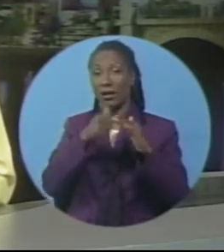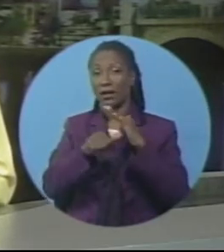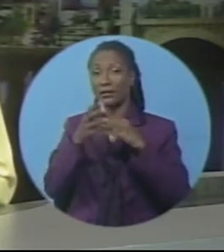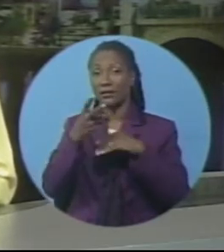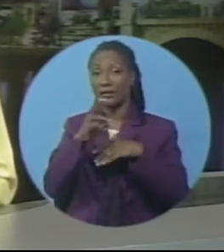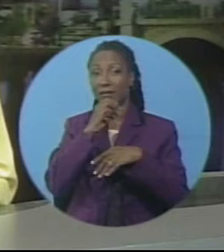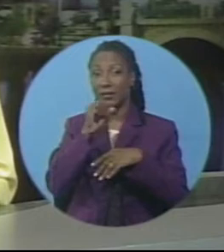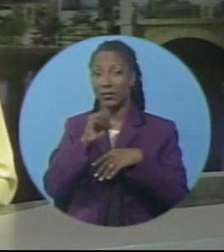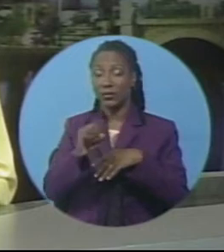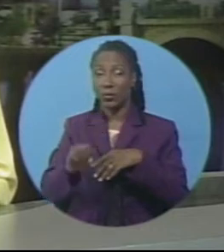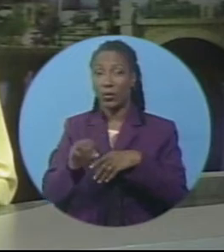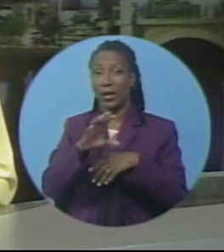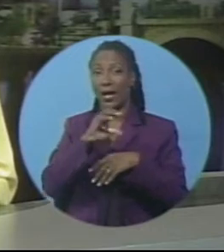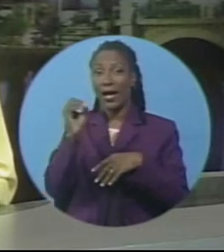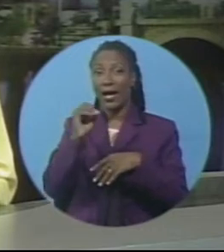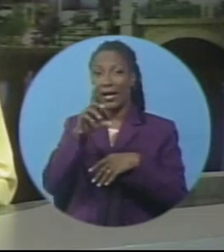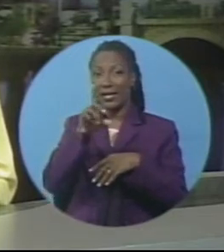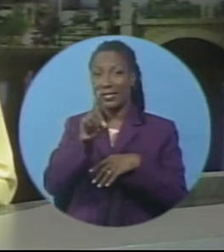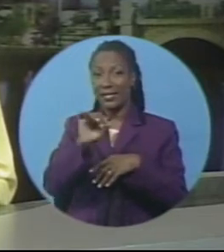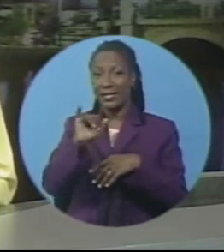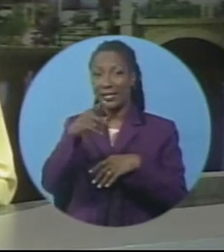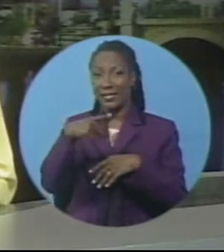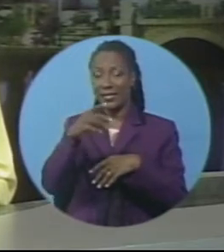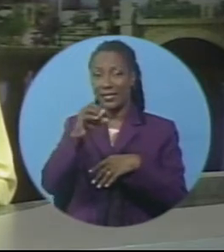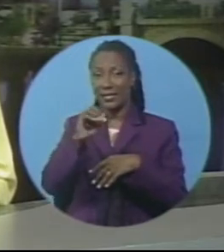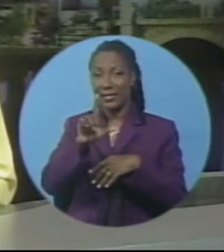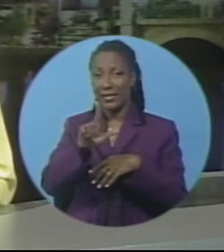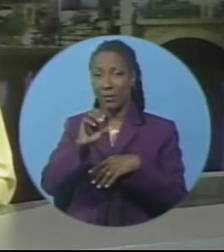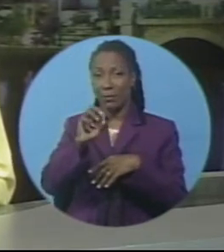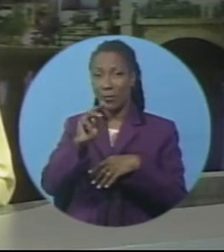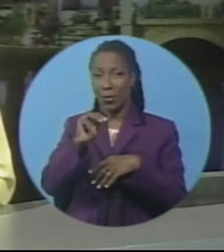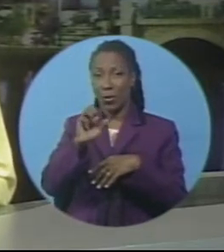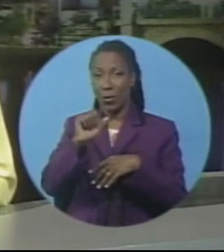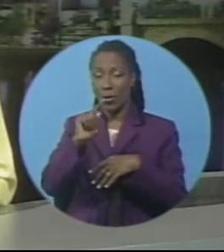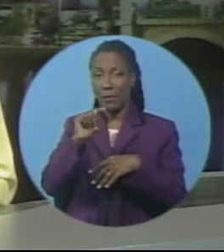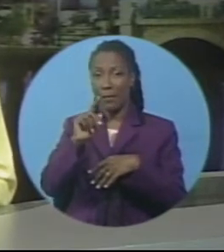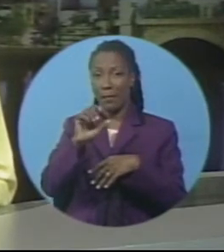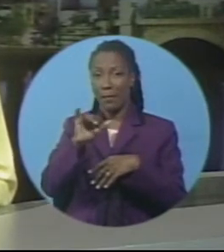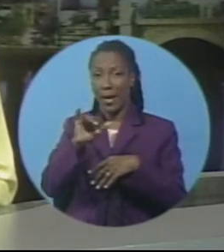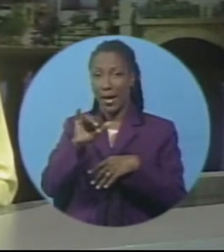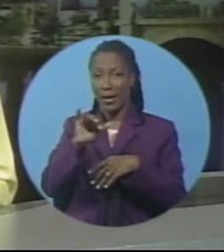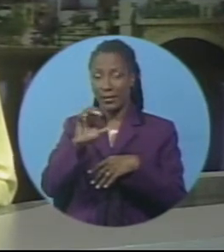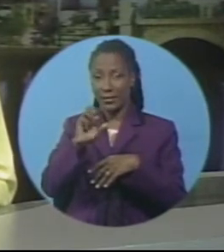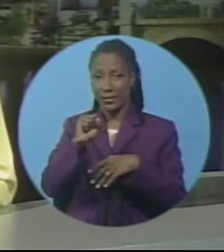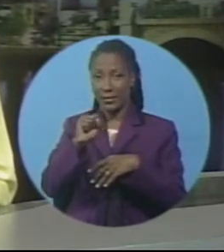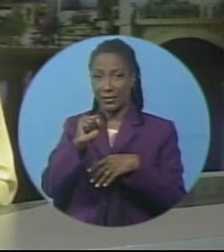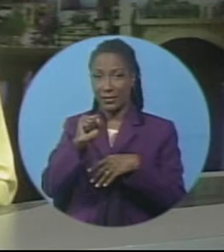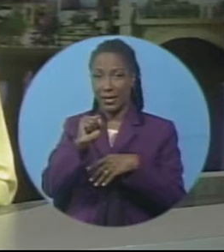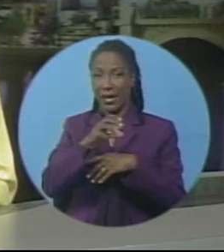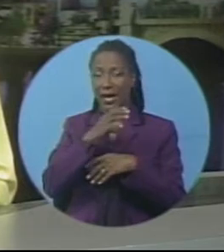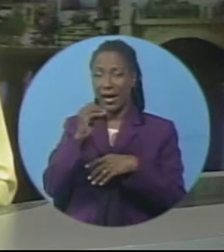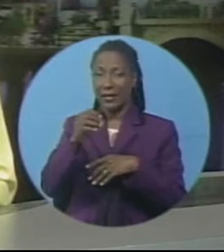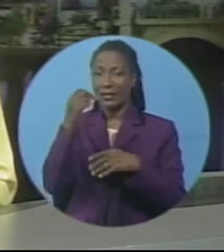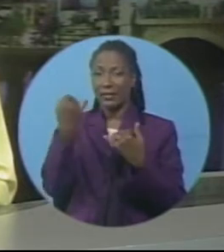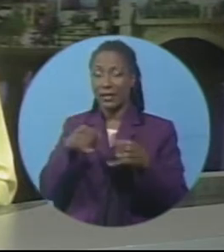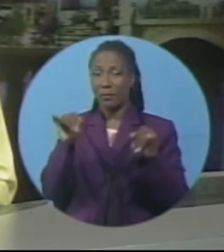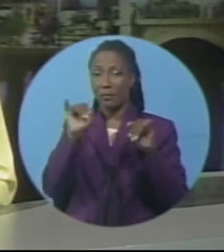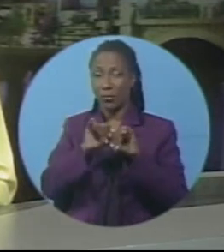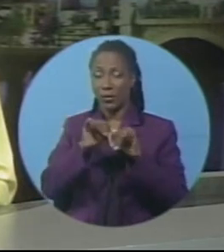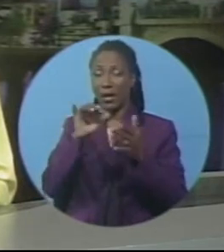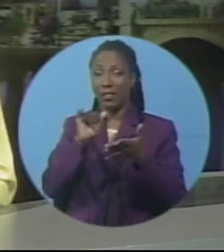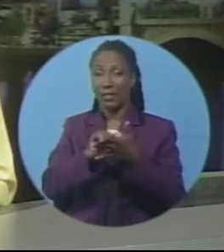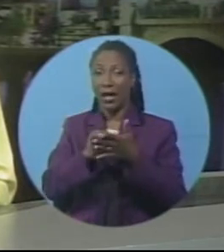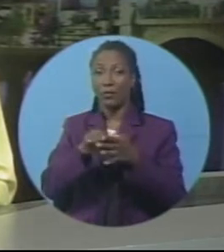the security measures will bring Barbados in line with international ports of entry and are mandatory under the Immigration